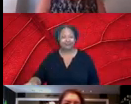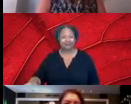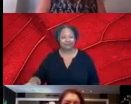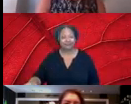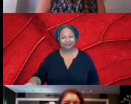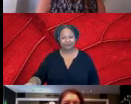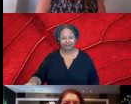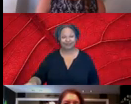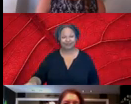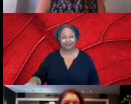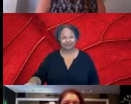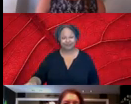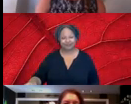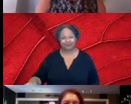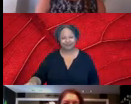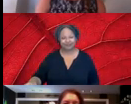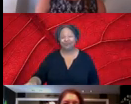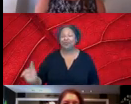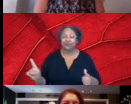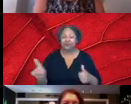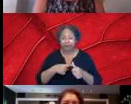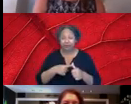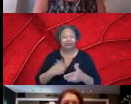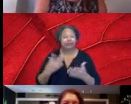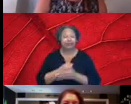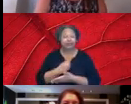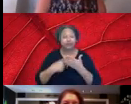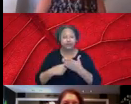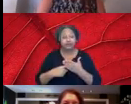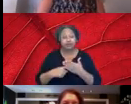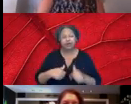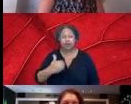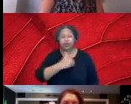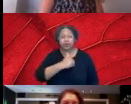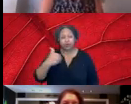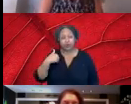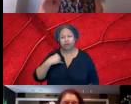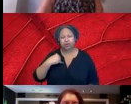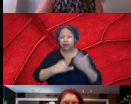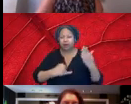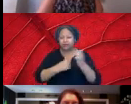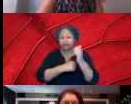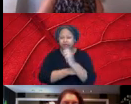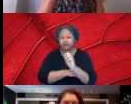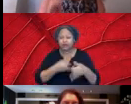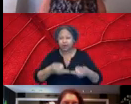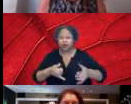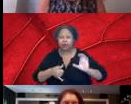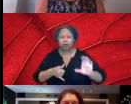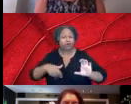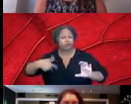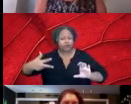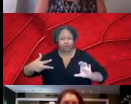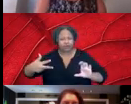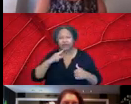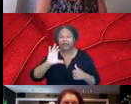All right, so first things first, what are the Toronto Arts Foundation Awards? Well, our awards are cash